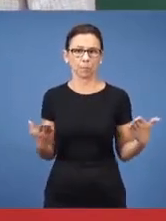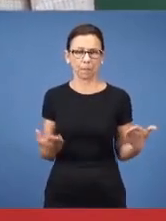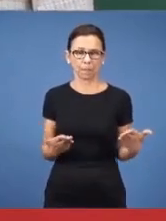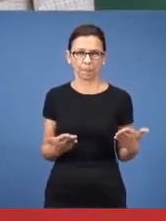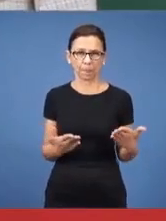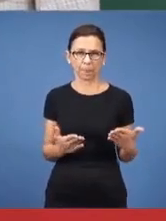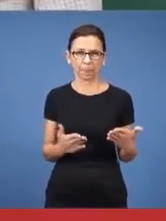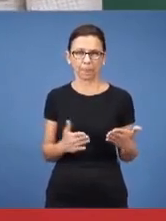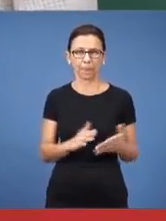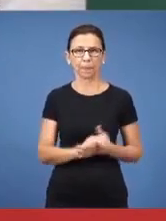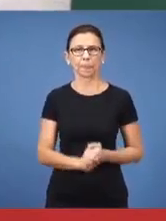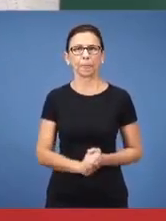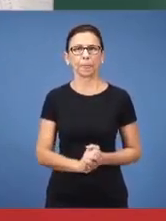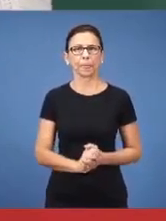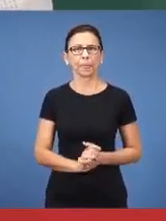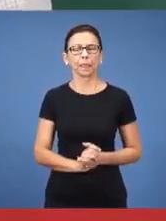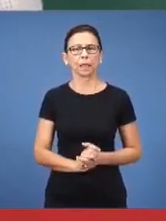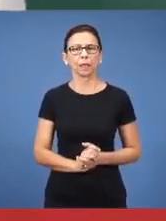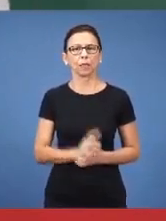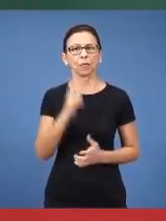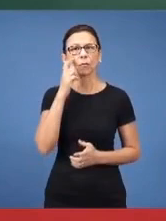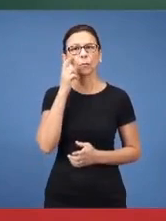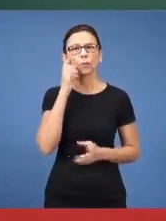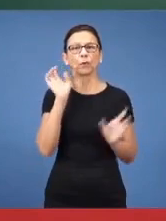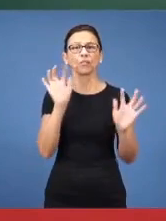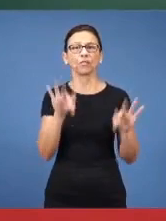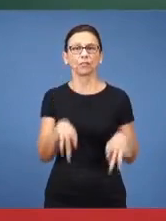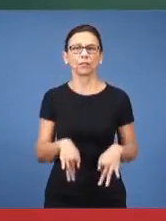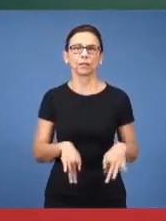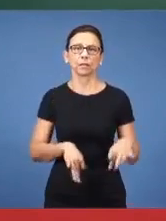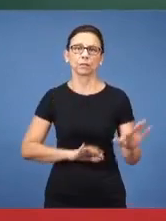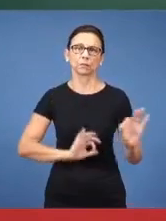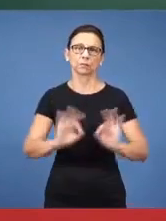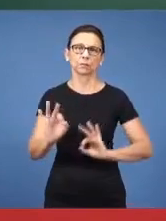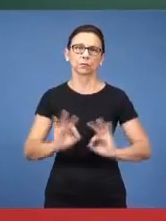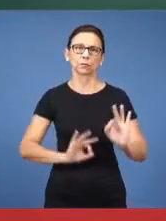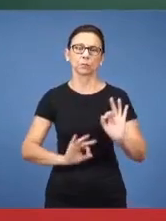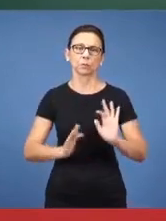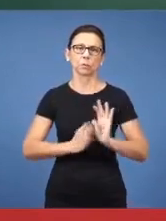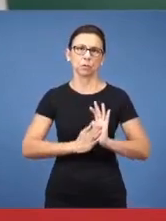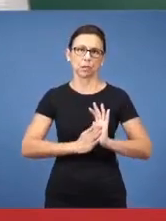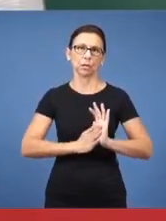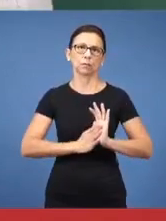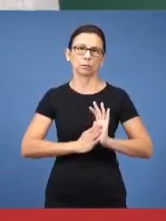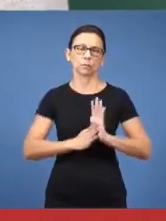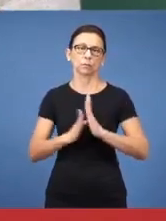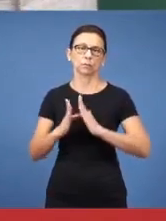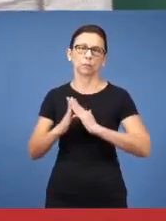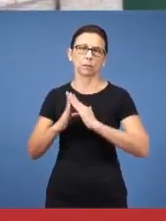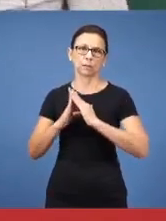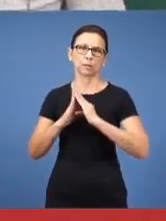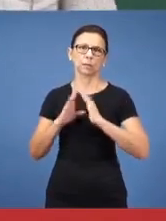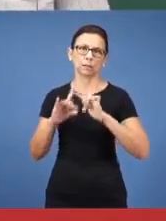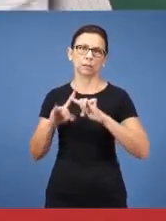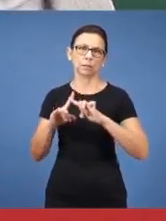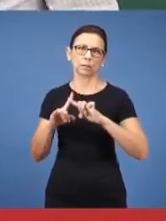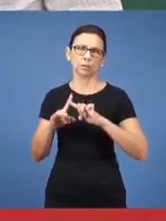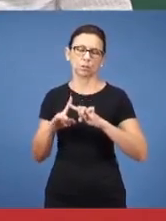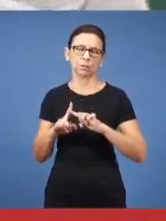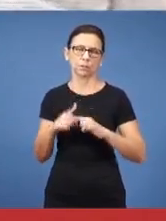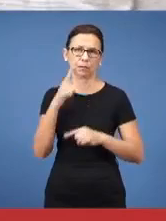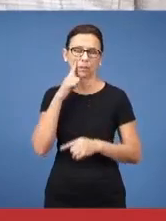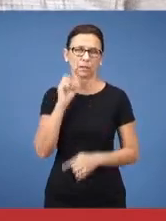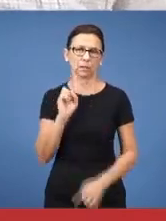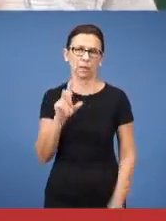So when they resolve this, now we're going to go to the last part of the project of the church. The project